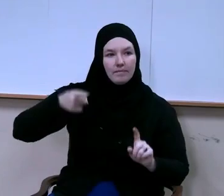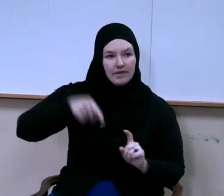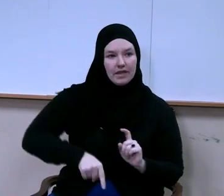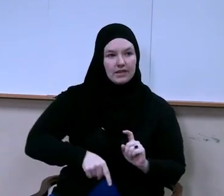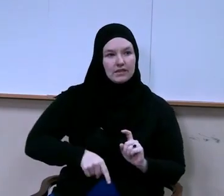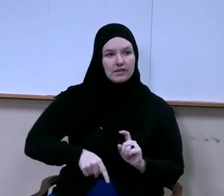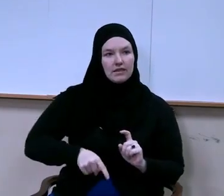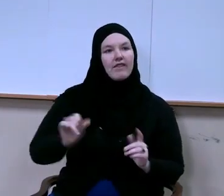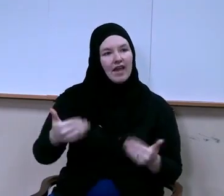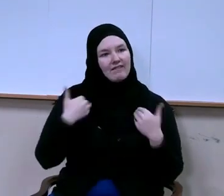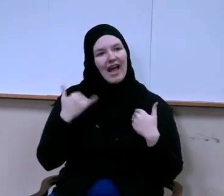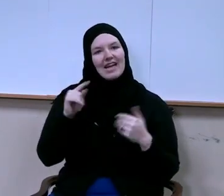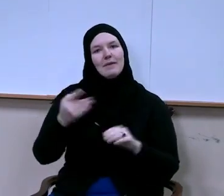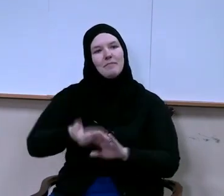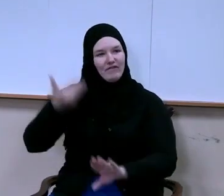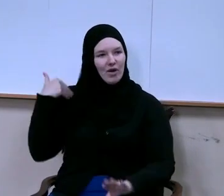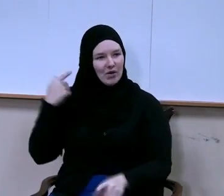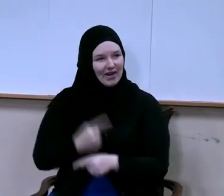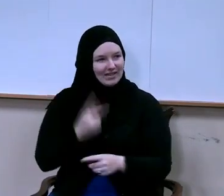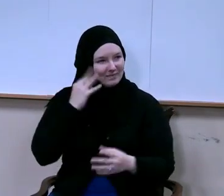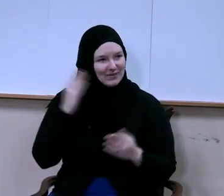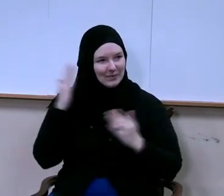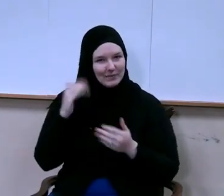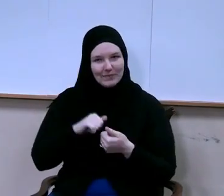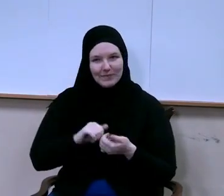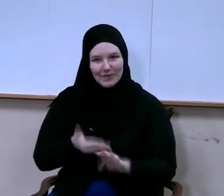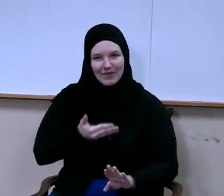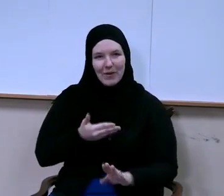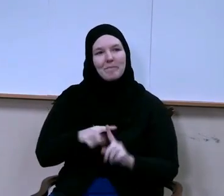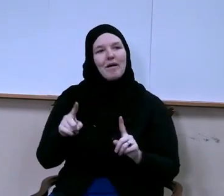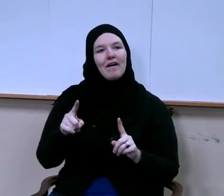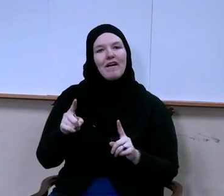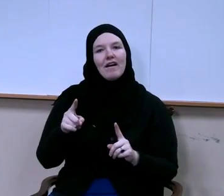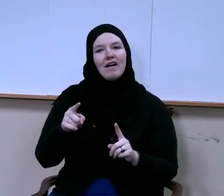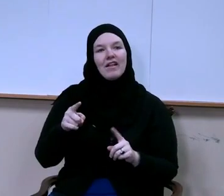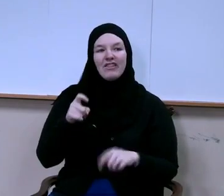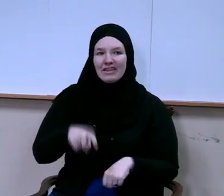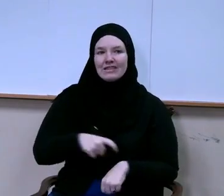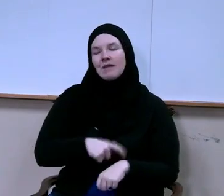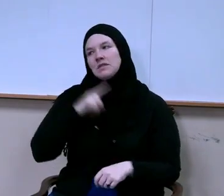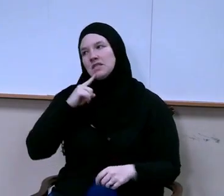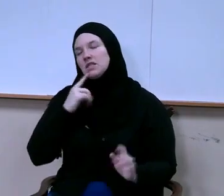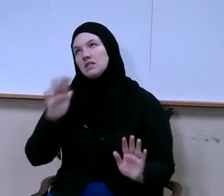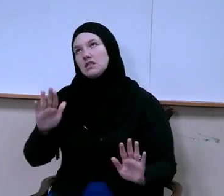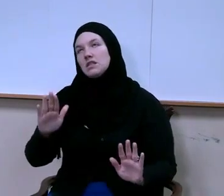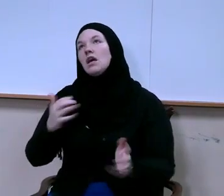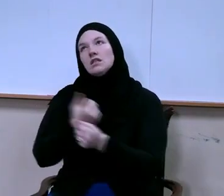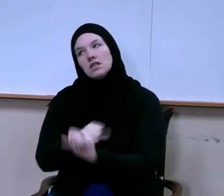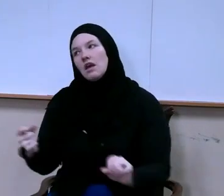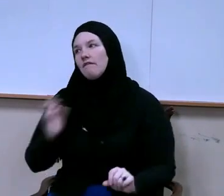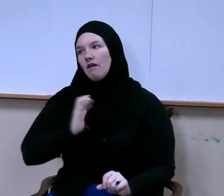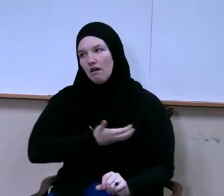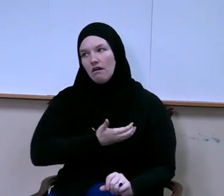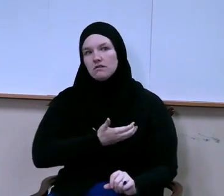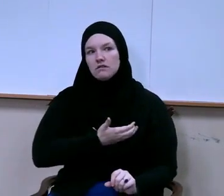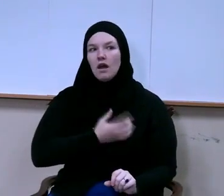means what? They had it before, right? But this time they want to pretend that they are serious. Save